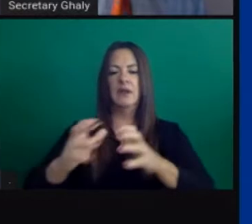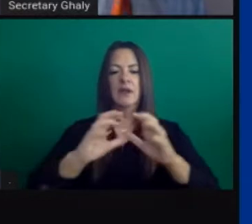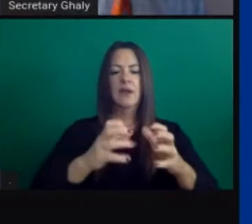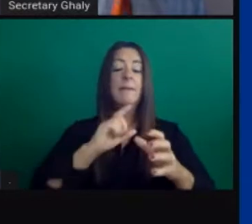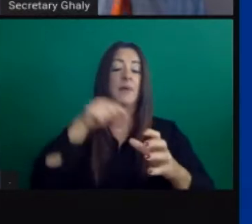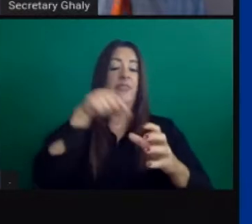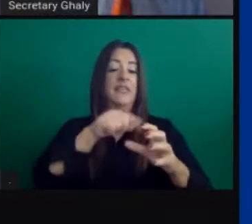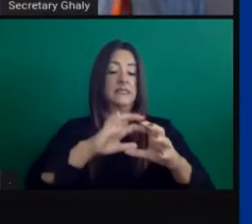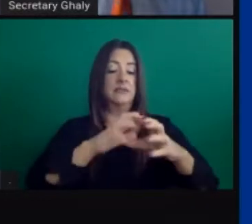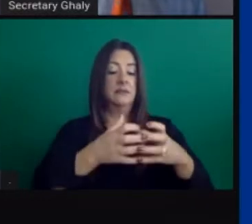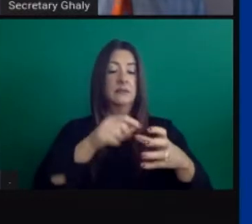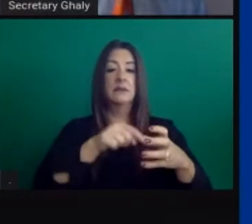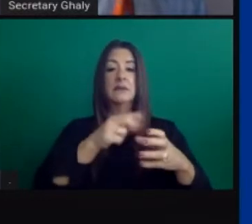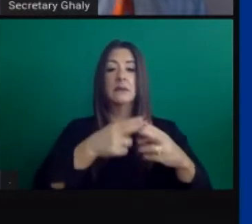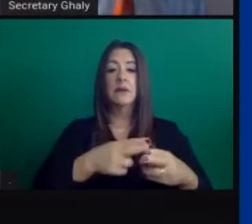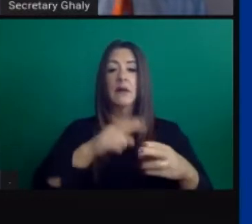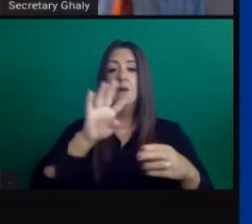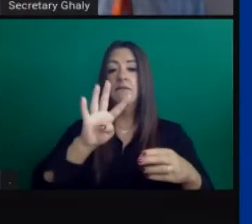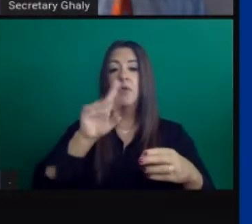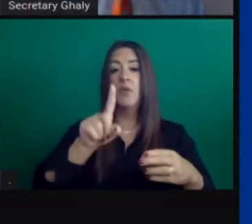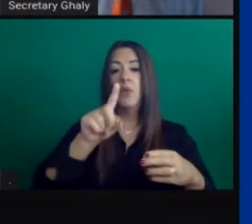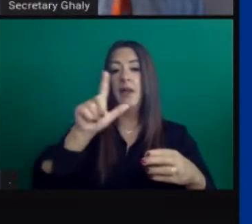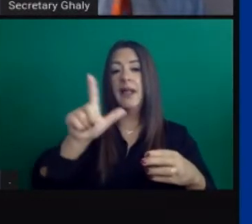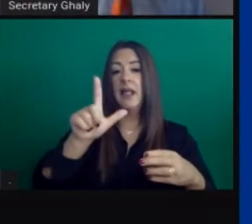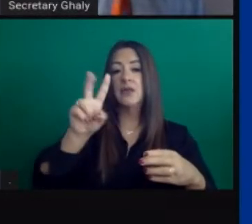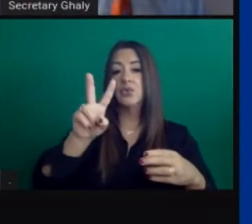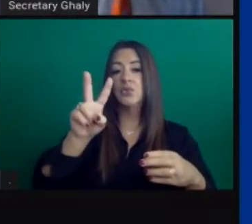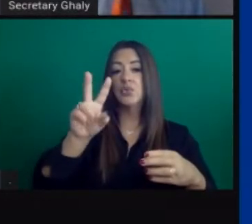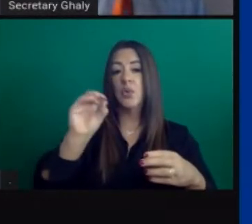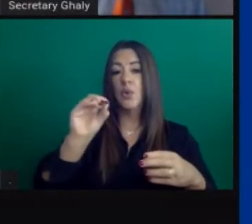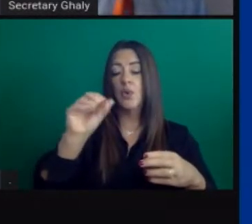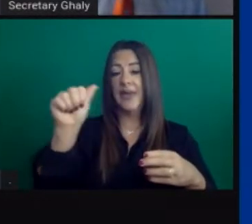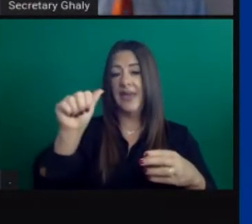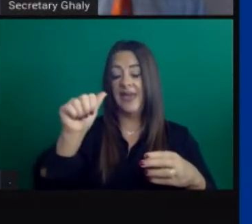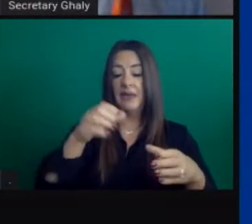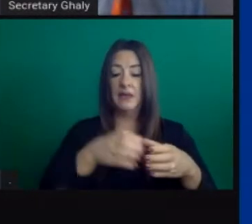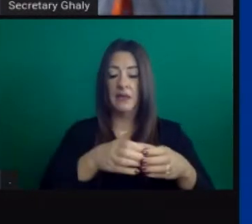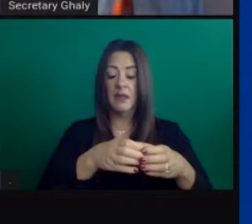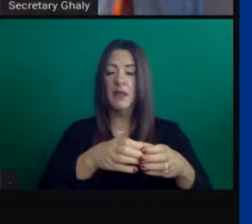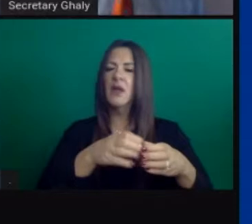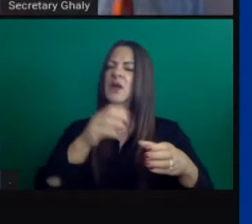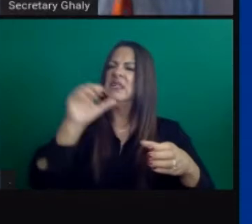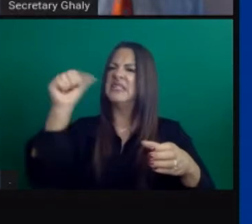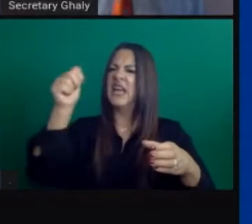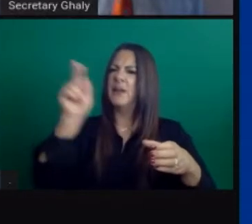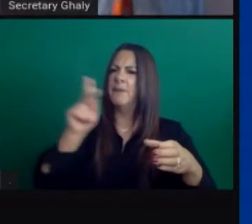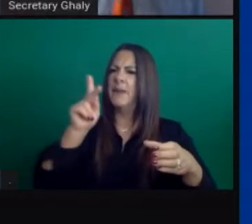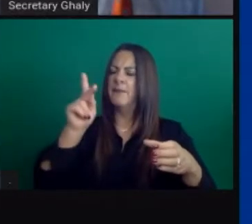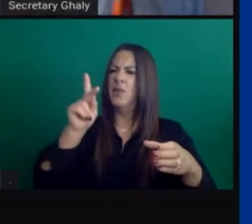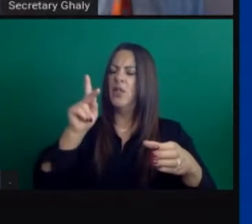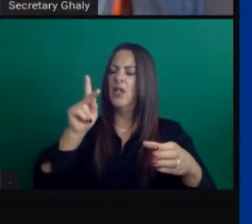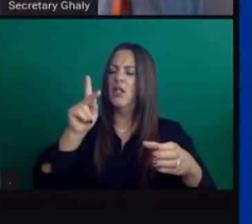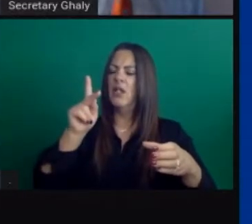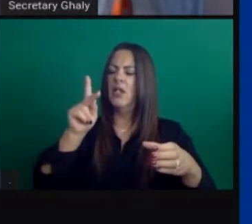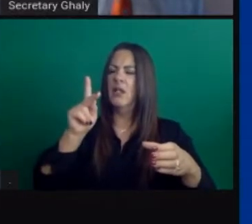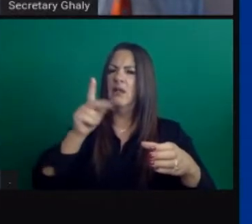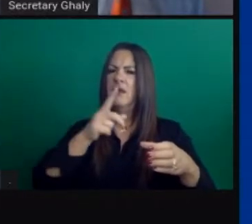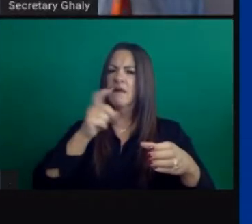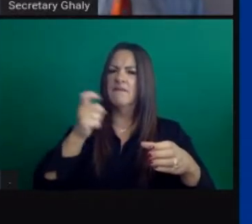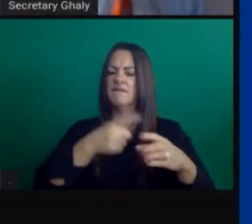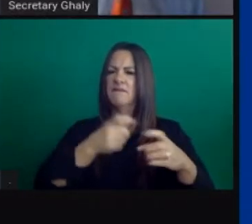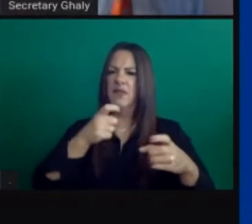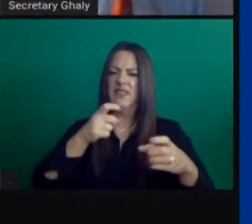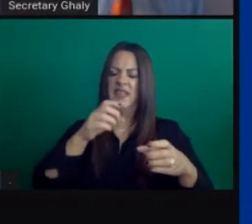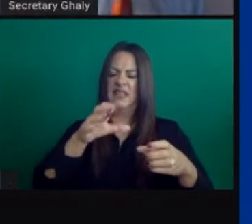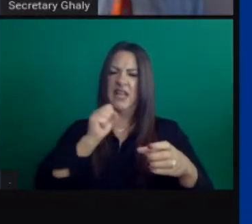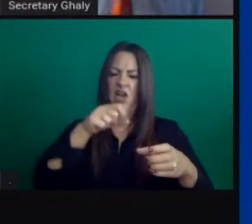closely. We know that it was fewer than 10 individuals who received vaccines from this lot that